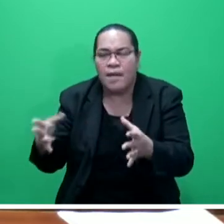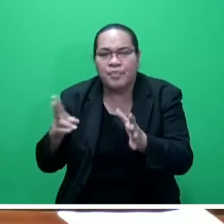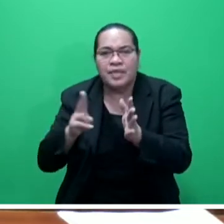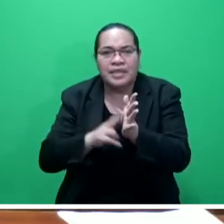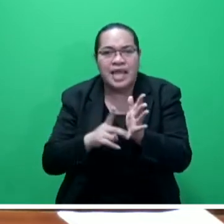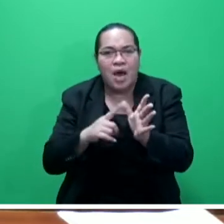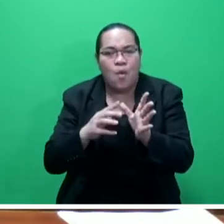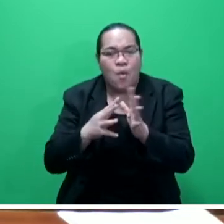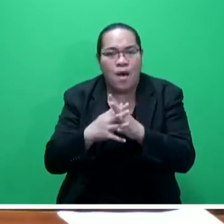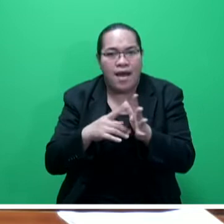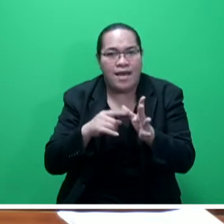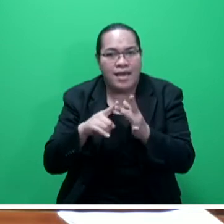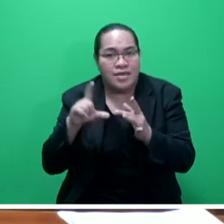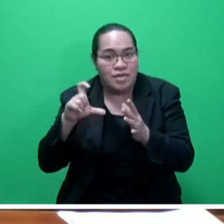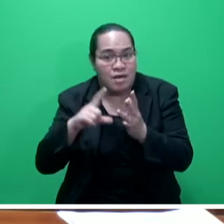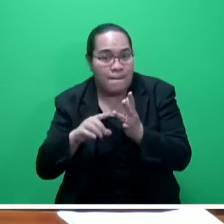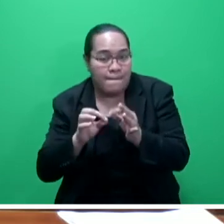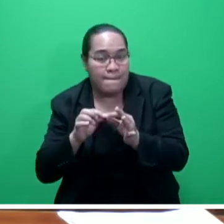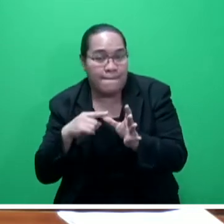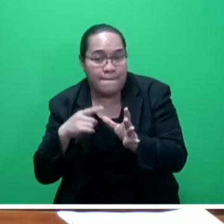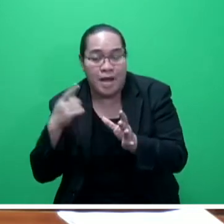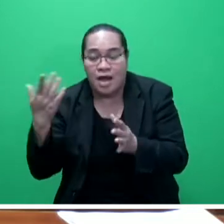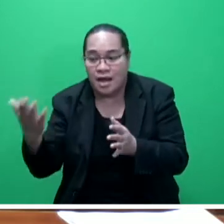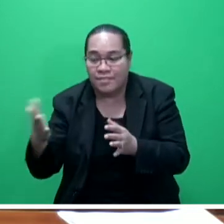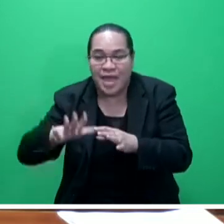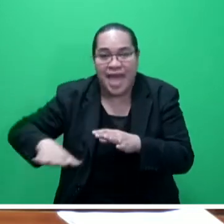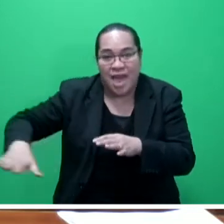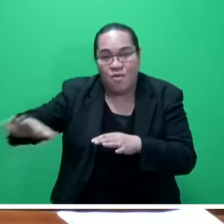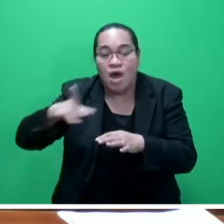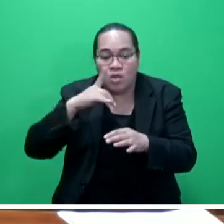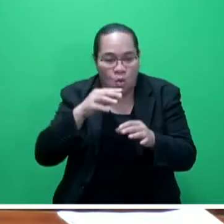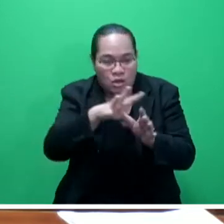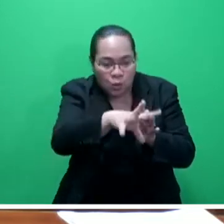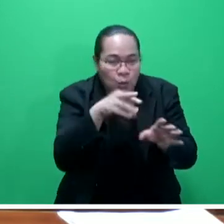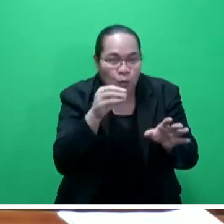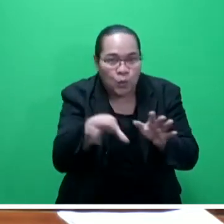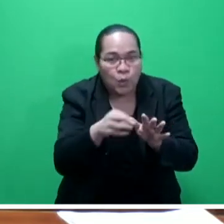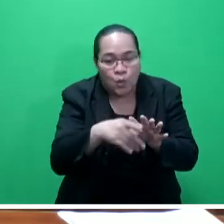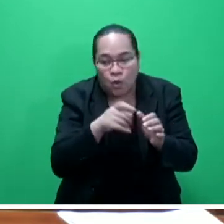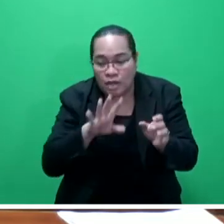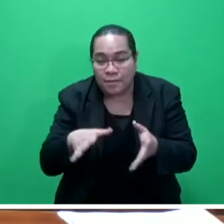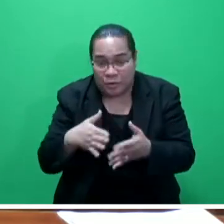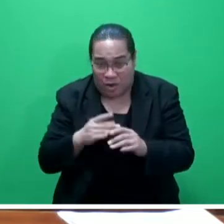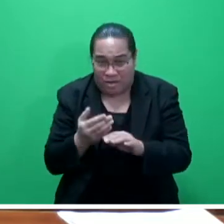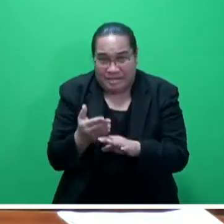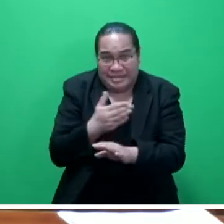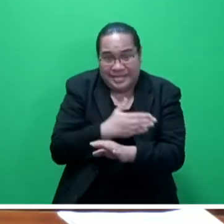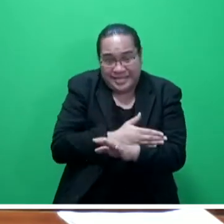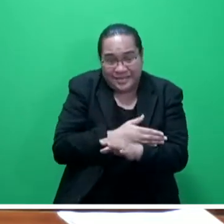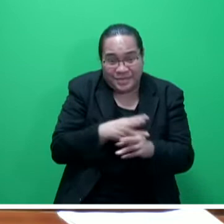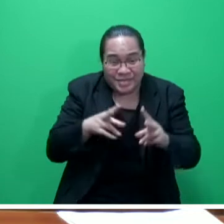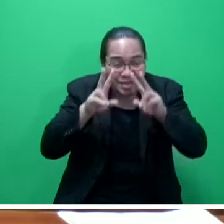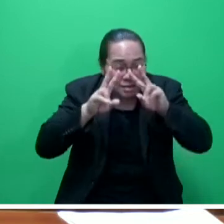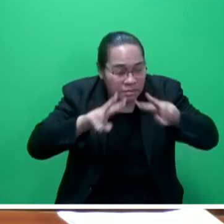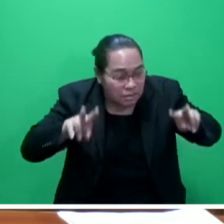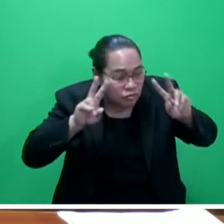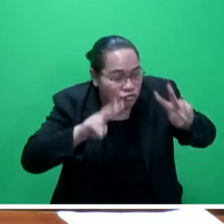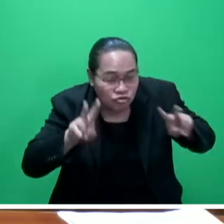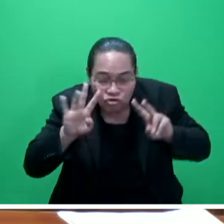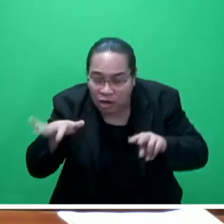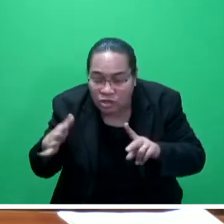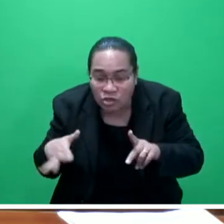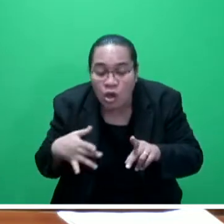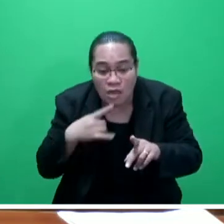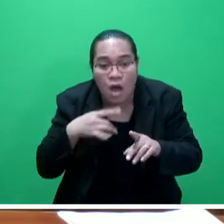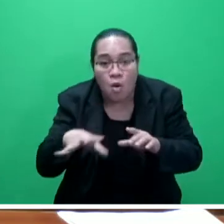as a potential source to supply the Nawai-Dhamba area. The initial investigations are showing that the yield from